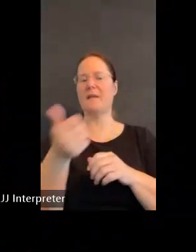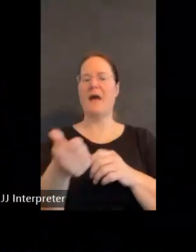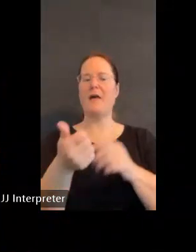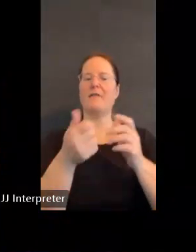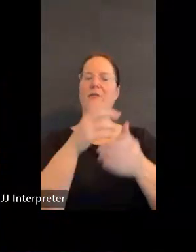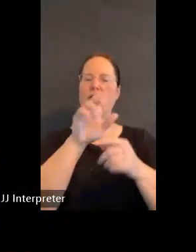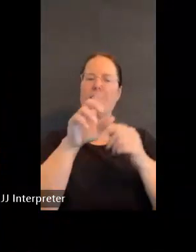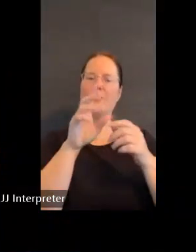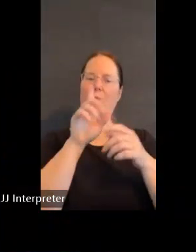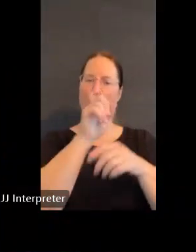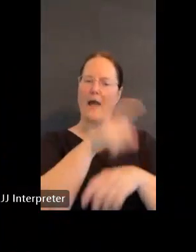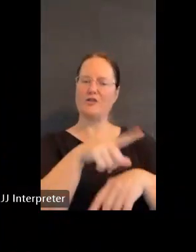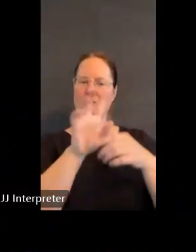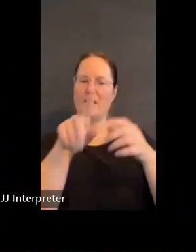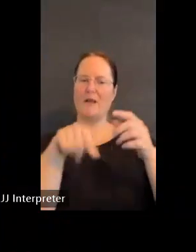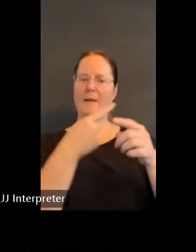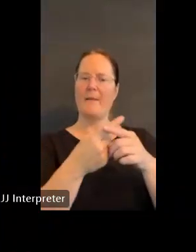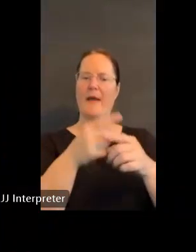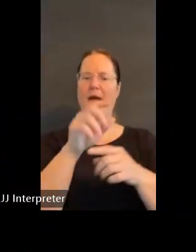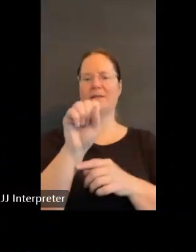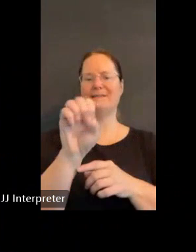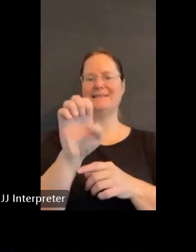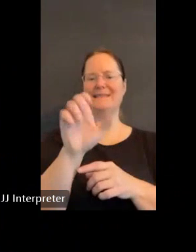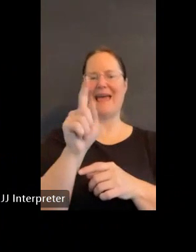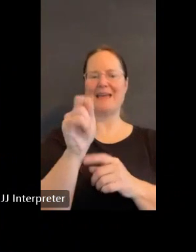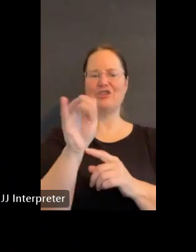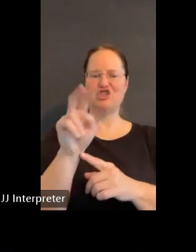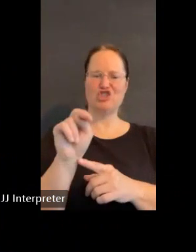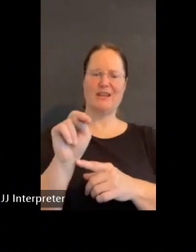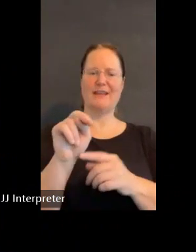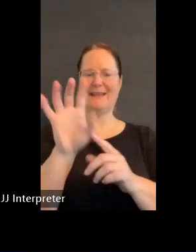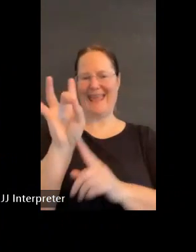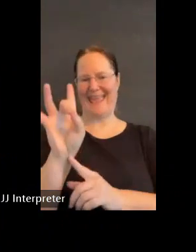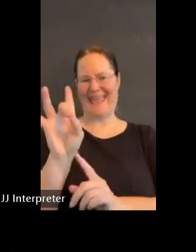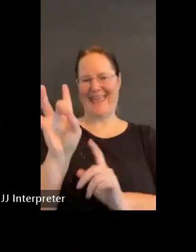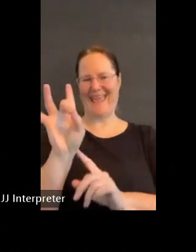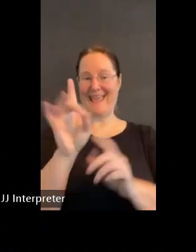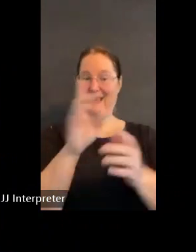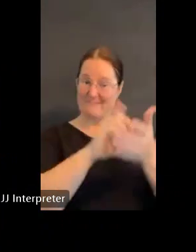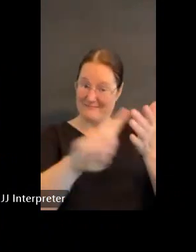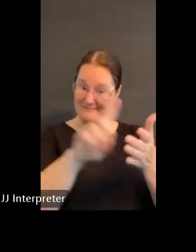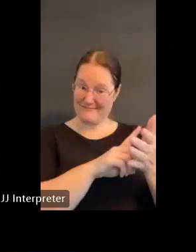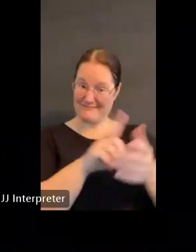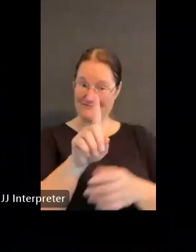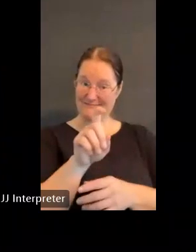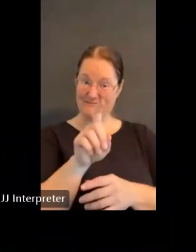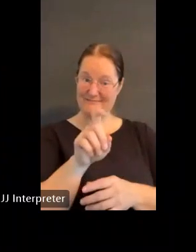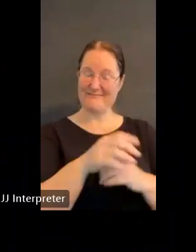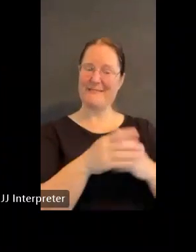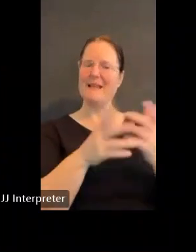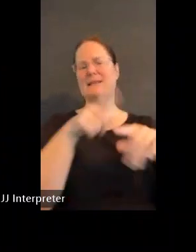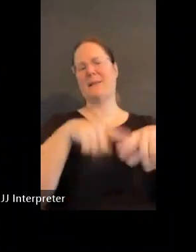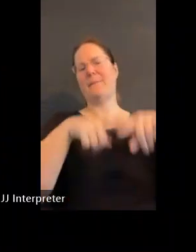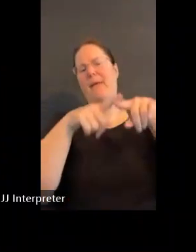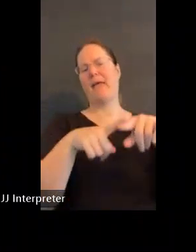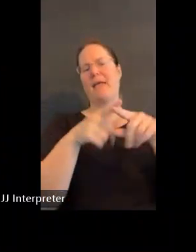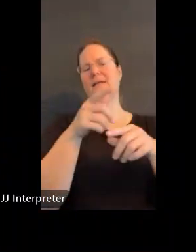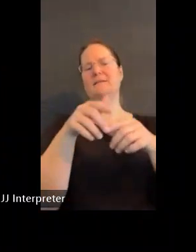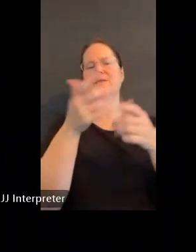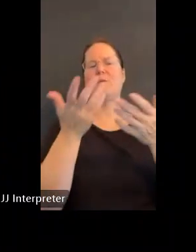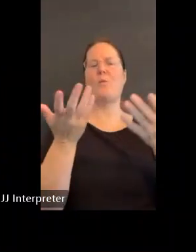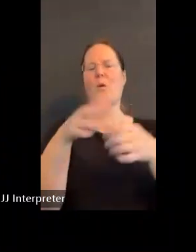discriminatory? So it depends what area of the state you're in. There's in some areas of the state, there